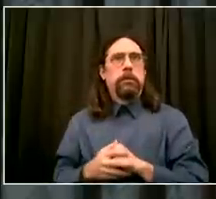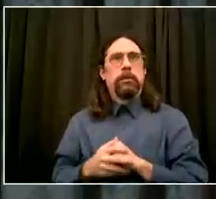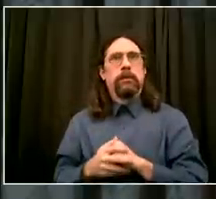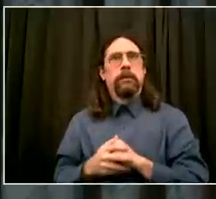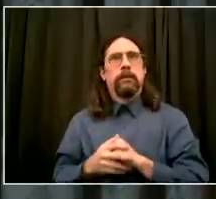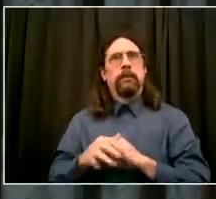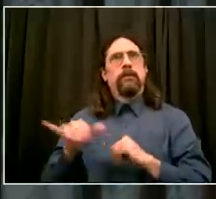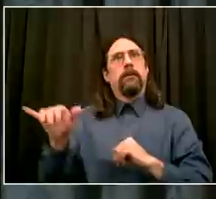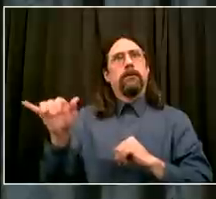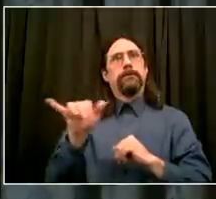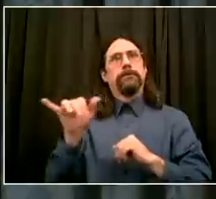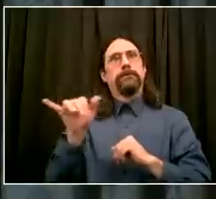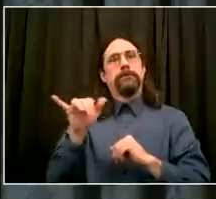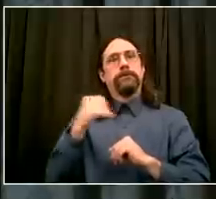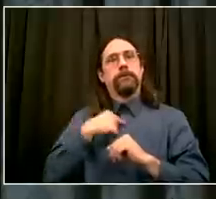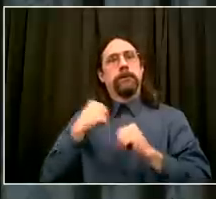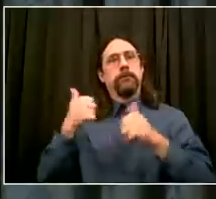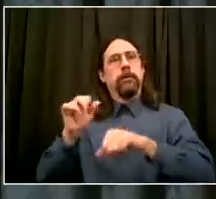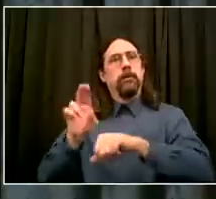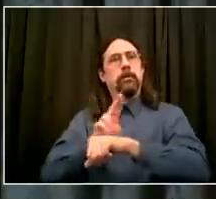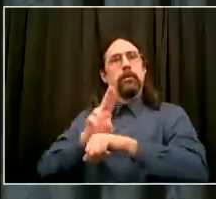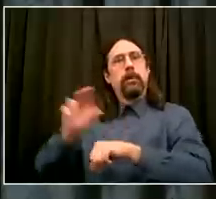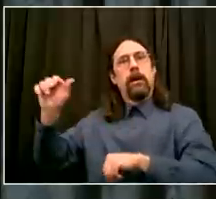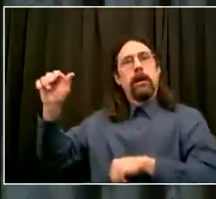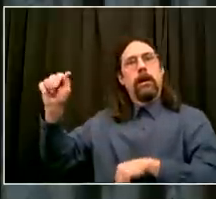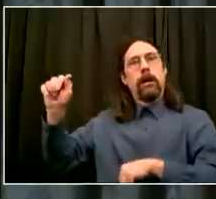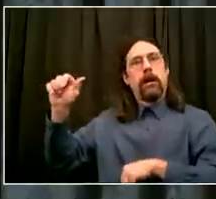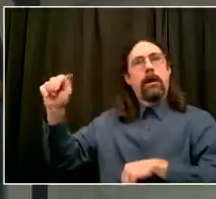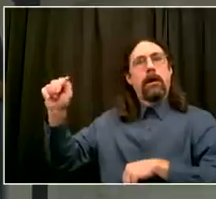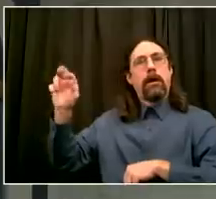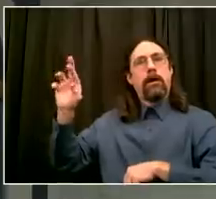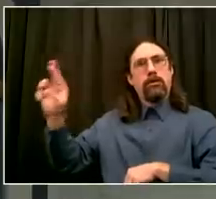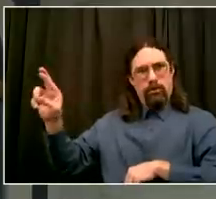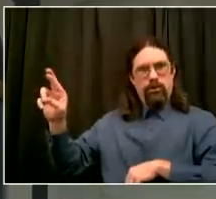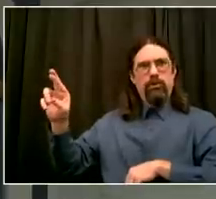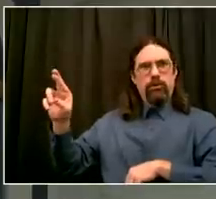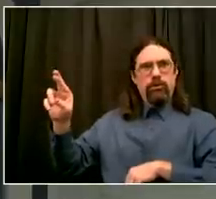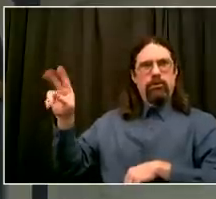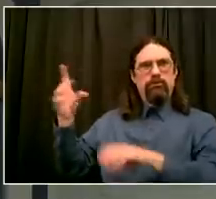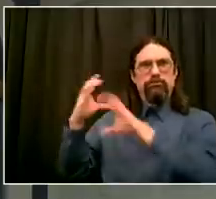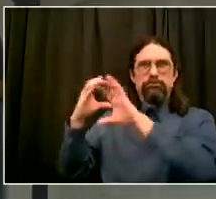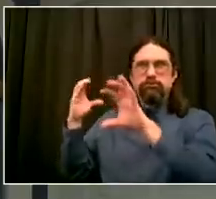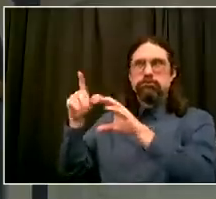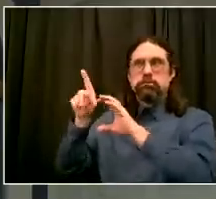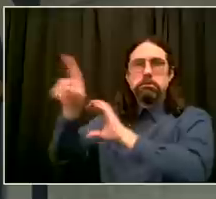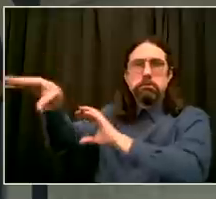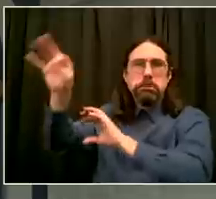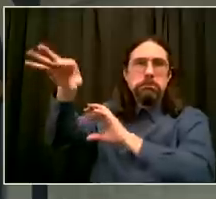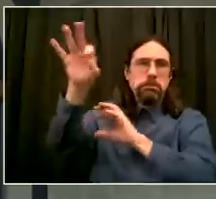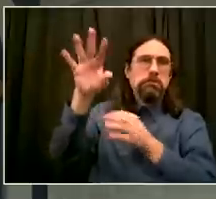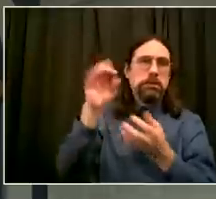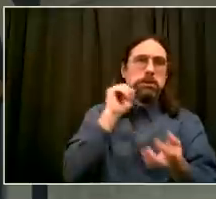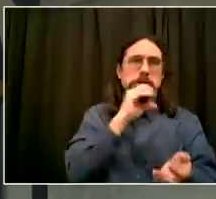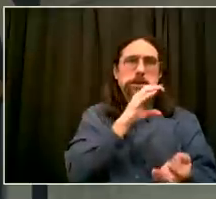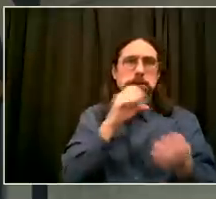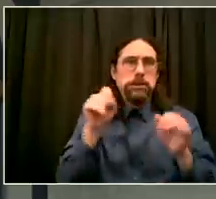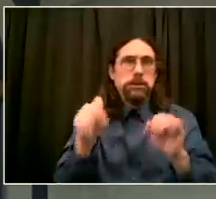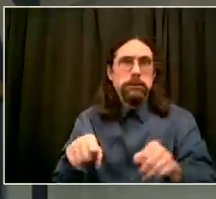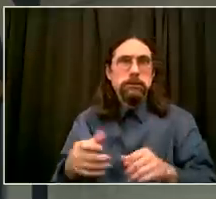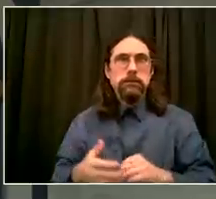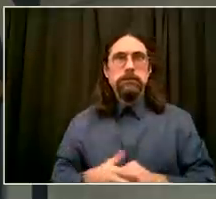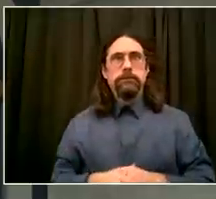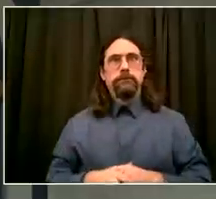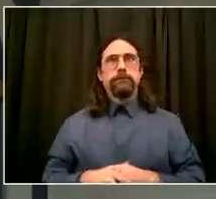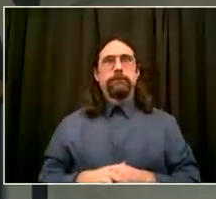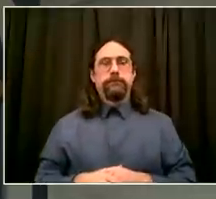plan, that will be rolled out and made public. Thank you. Go ahead, Katie. Hey, thanks. And my